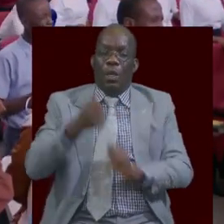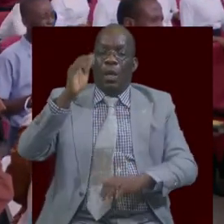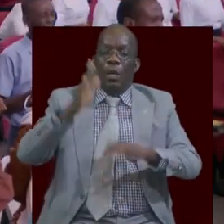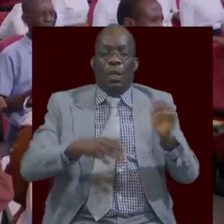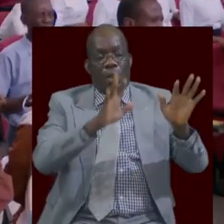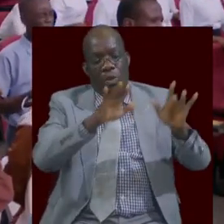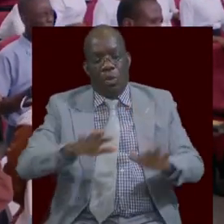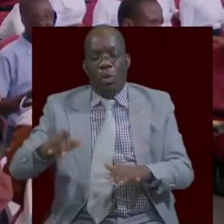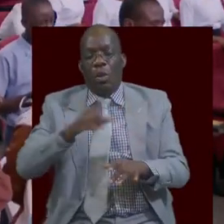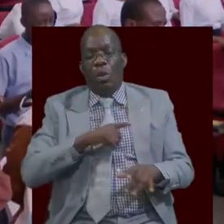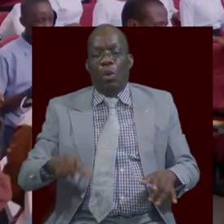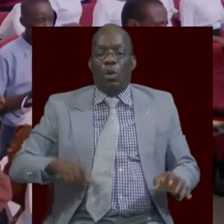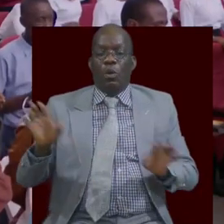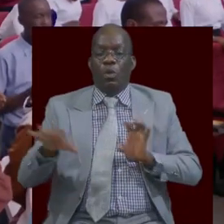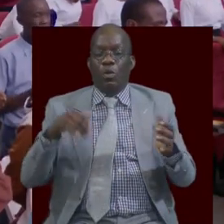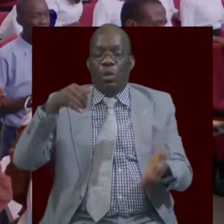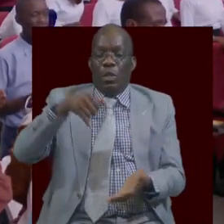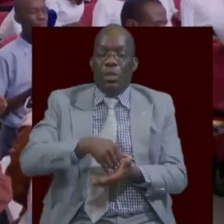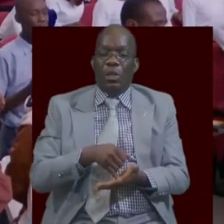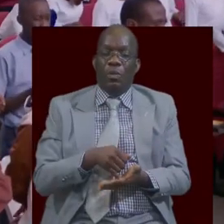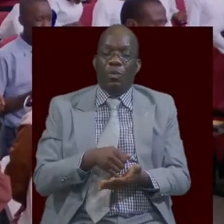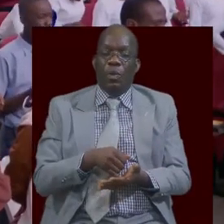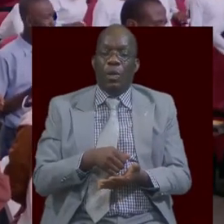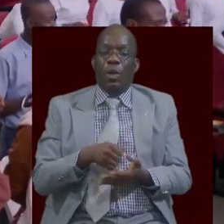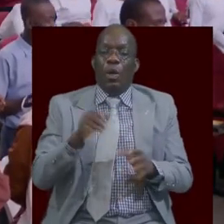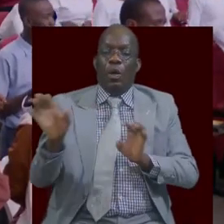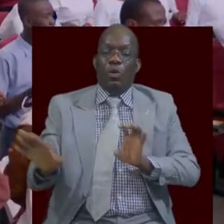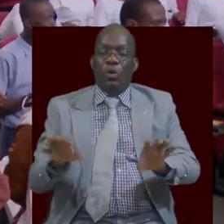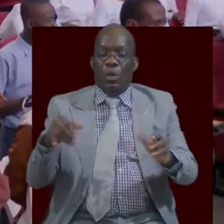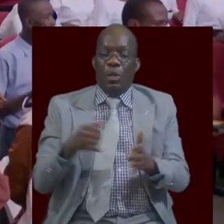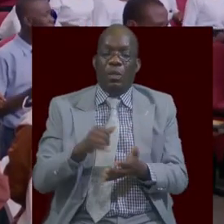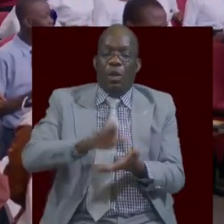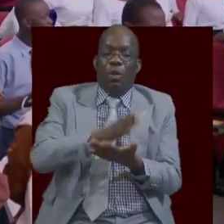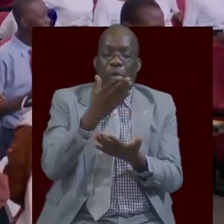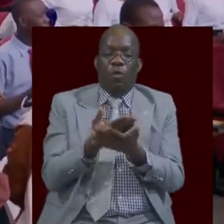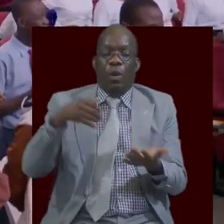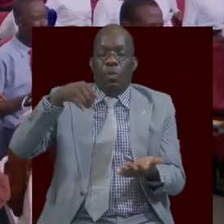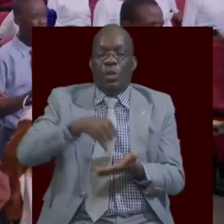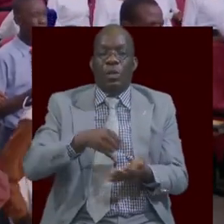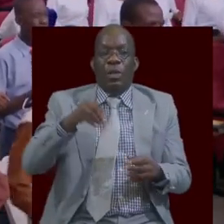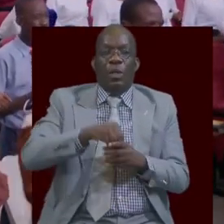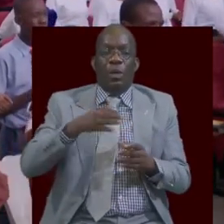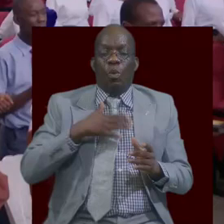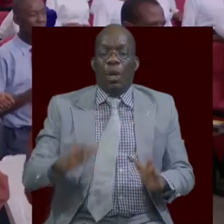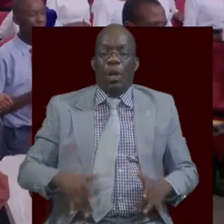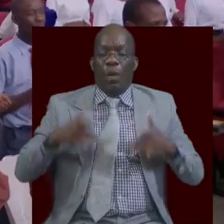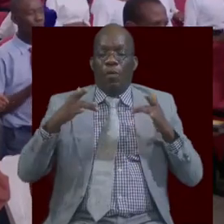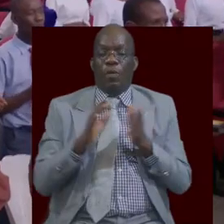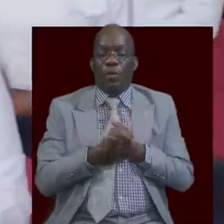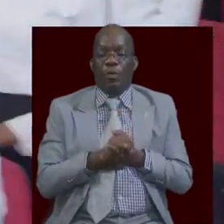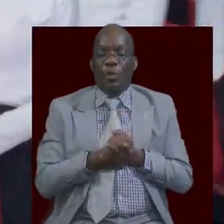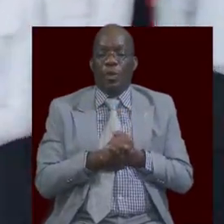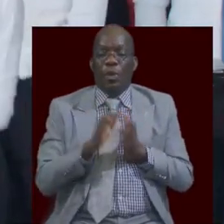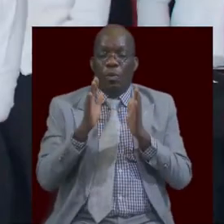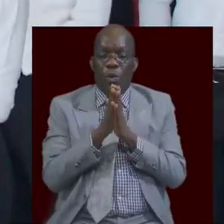it. Achieve it. Confirm it in my life. Tell the Lord. Tell the